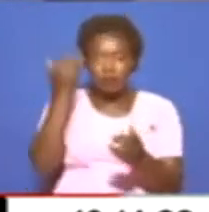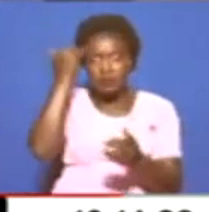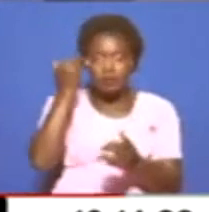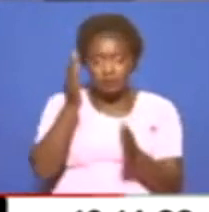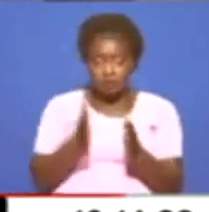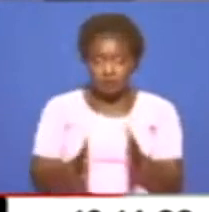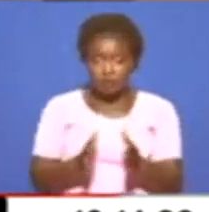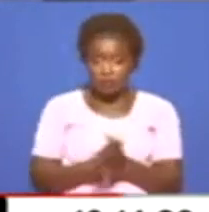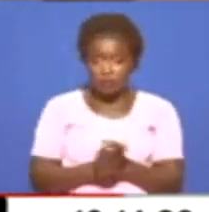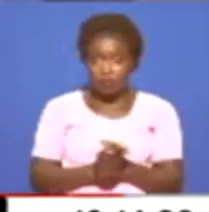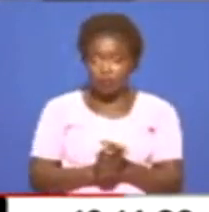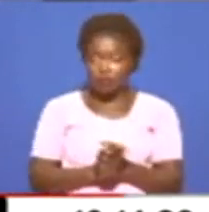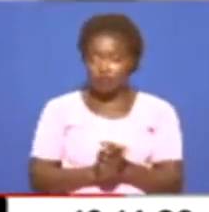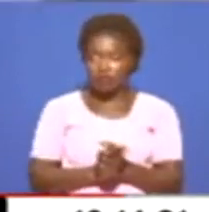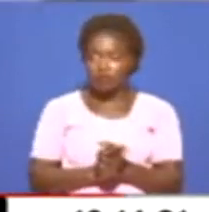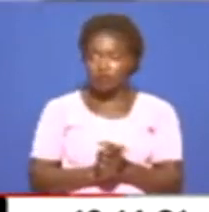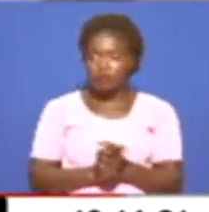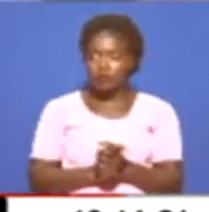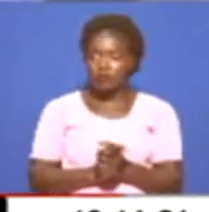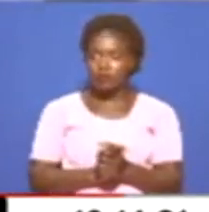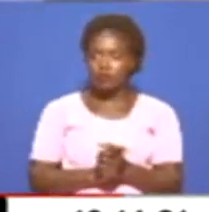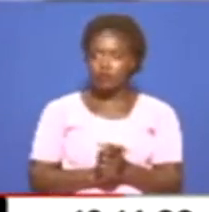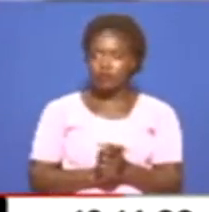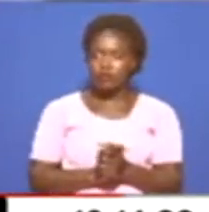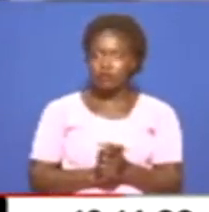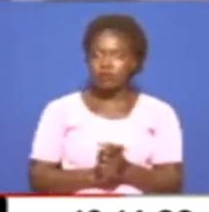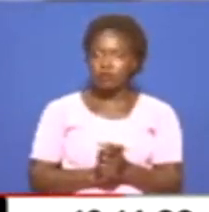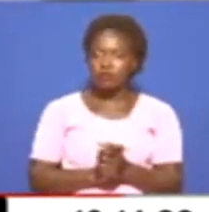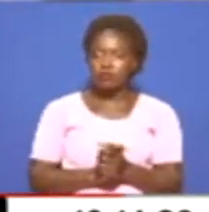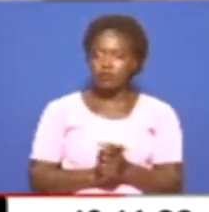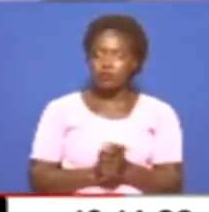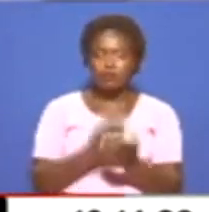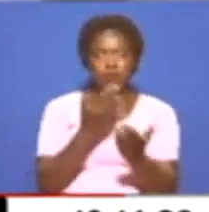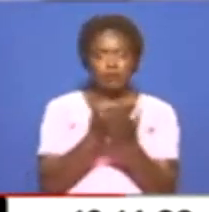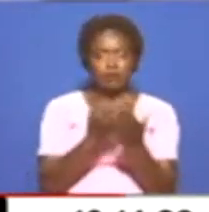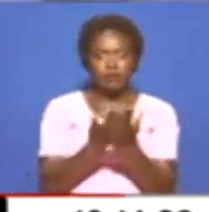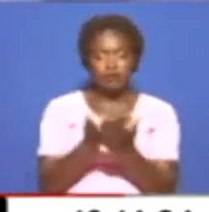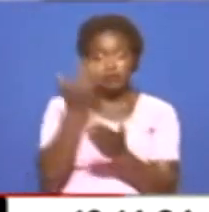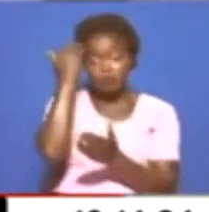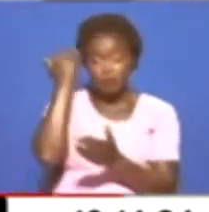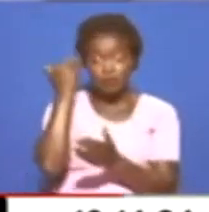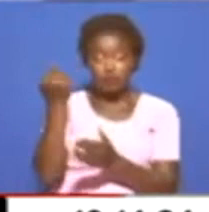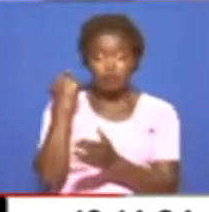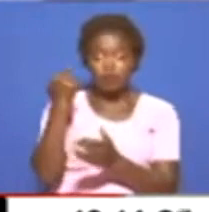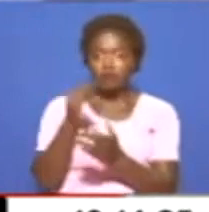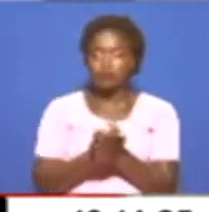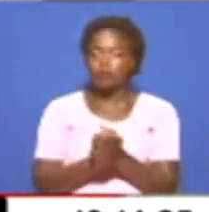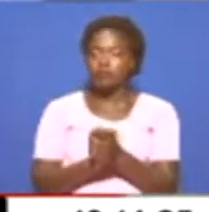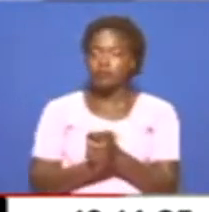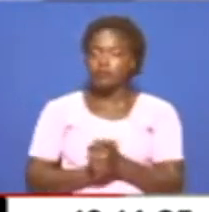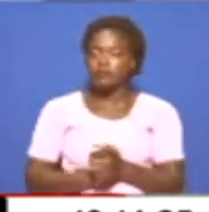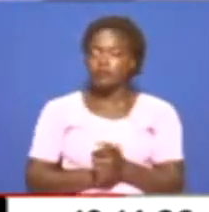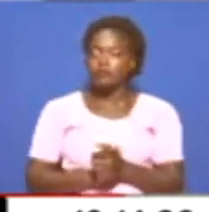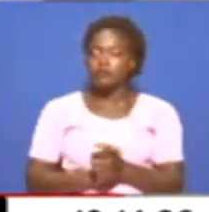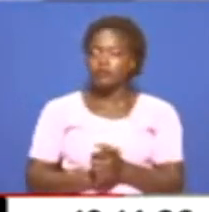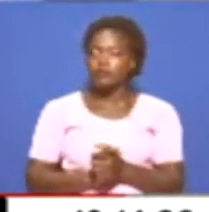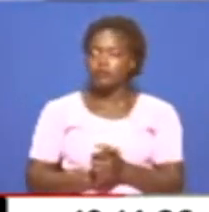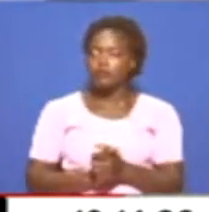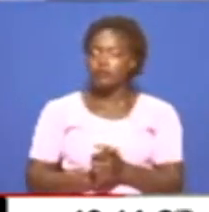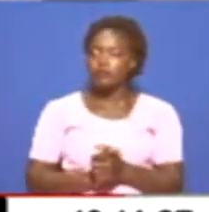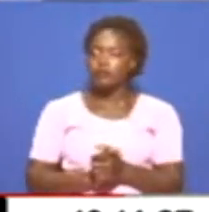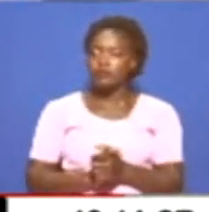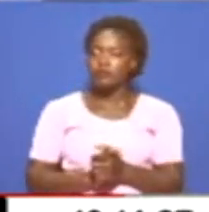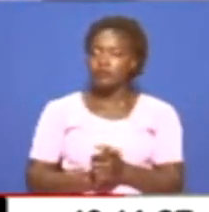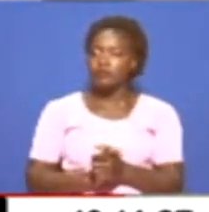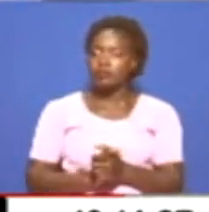that before we plunge into politics. You had that petition in court yesterday. Yes, thank you. And were you also given orders? Thank you,